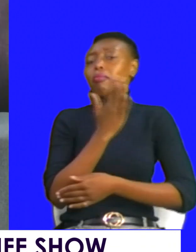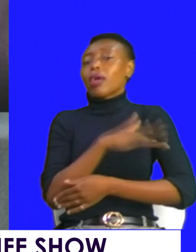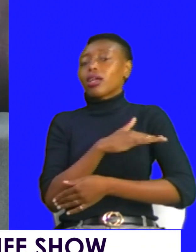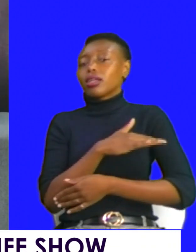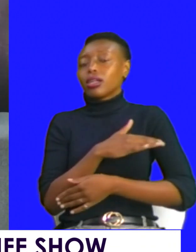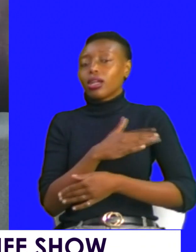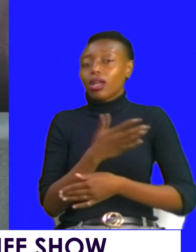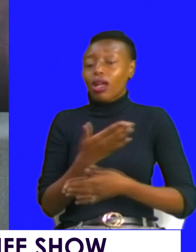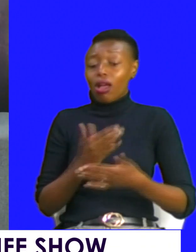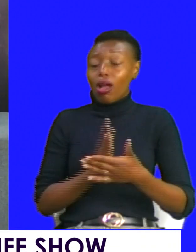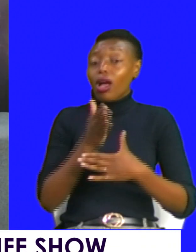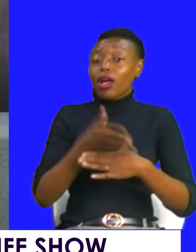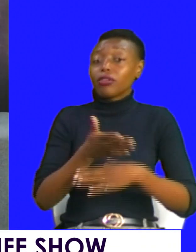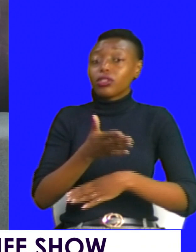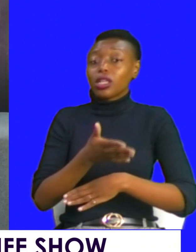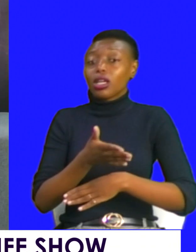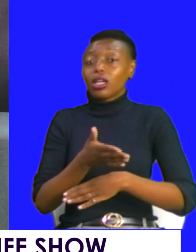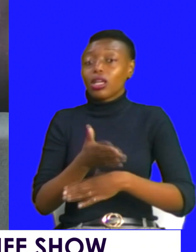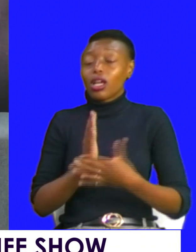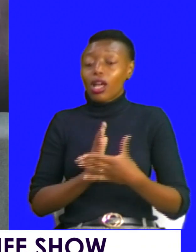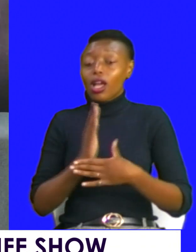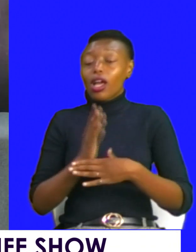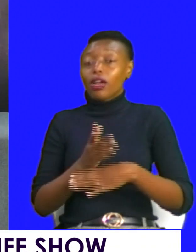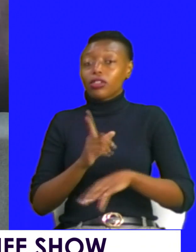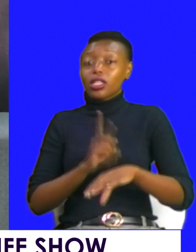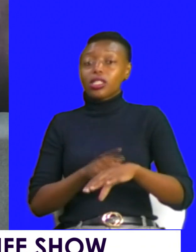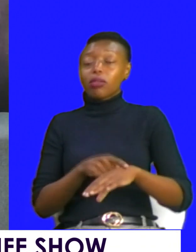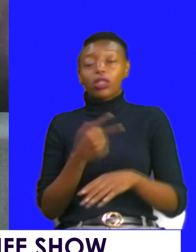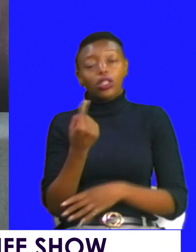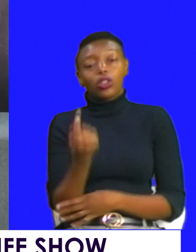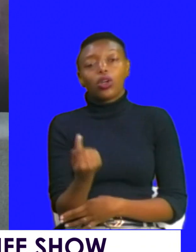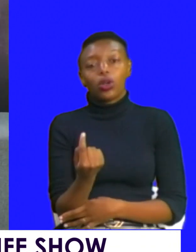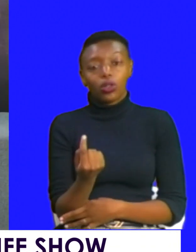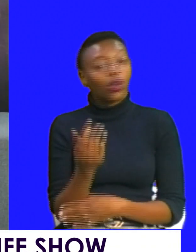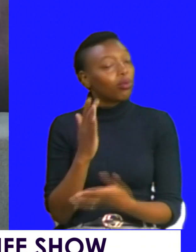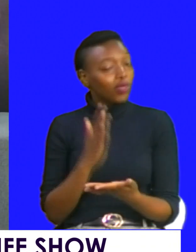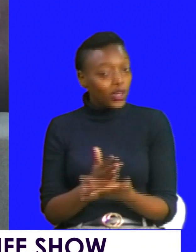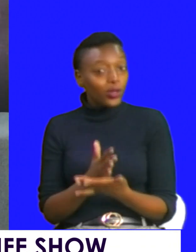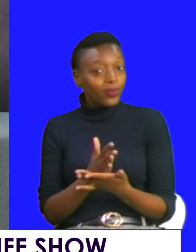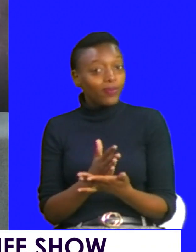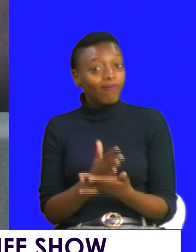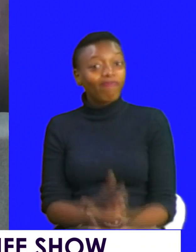hi. The S will be sh. And that explains.